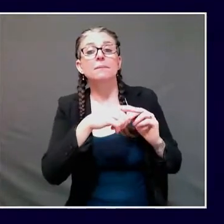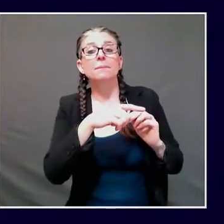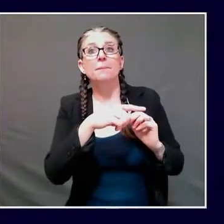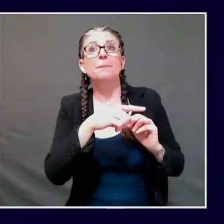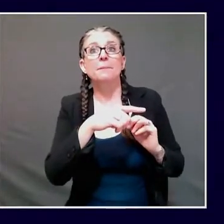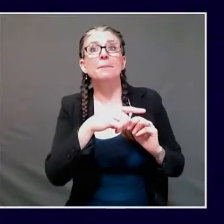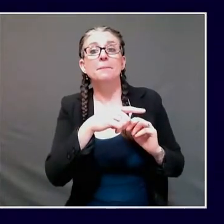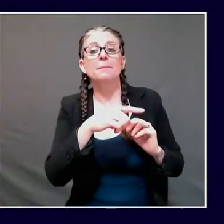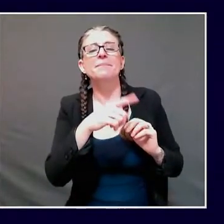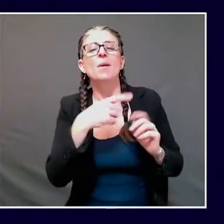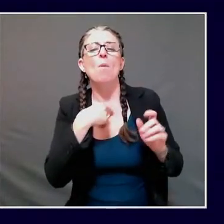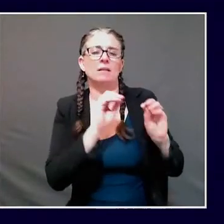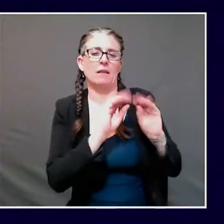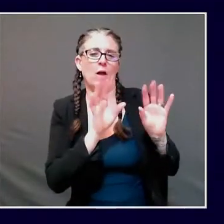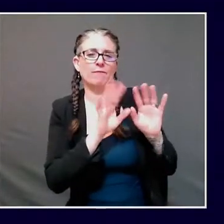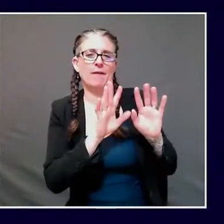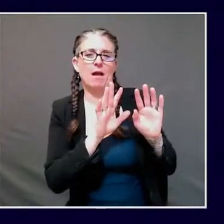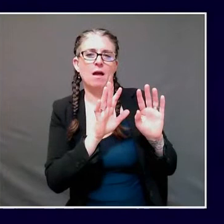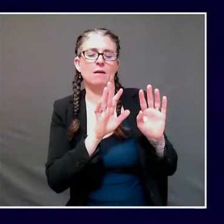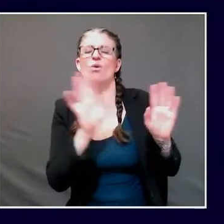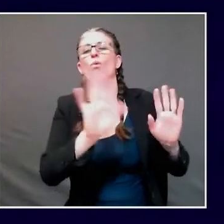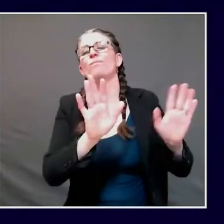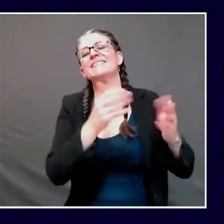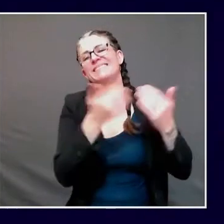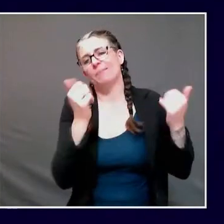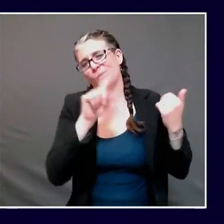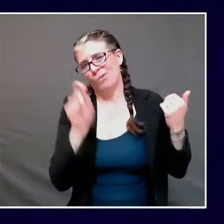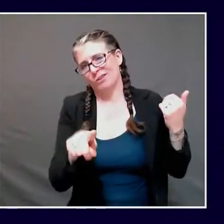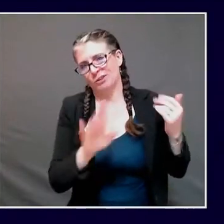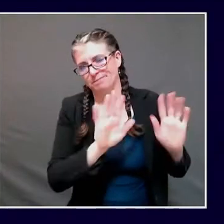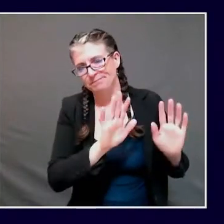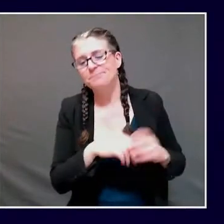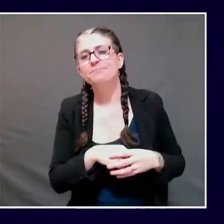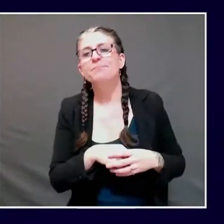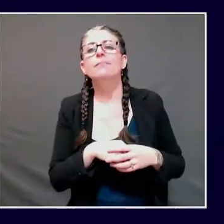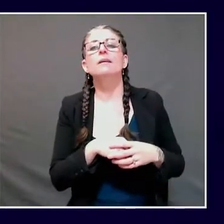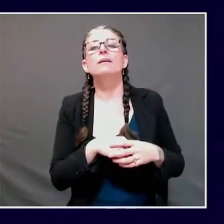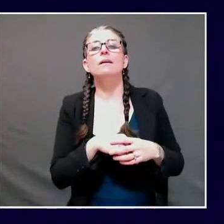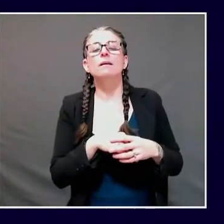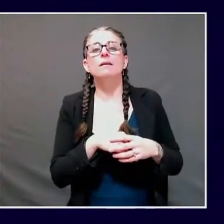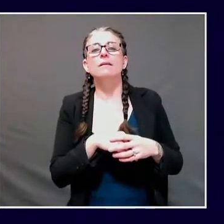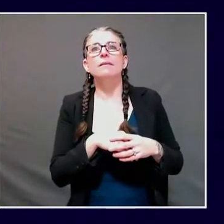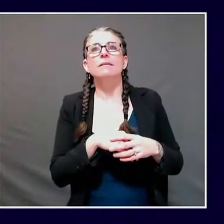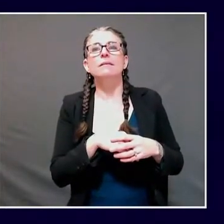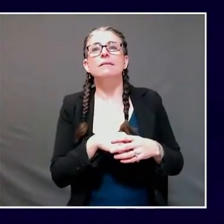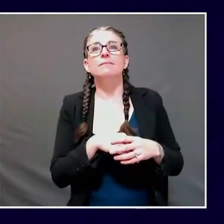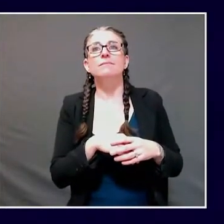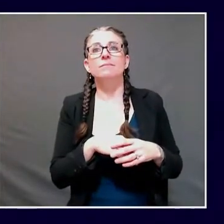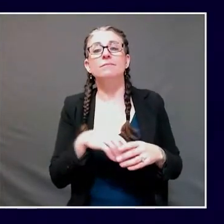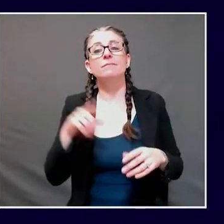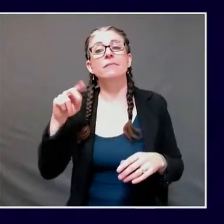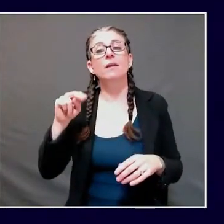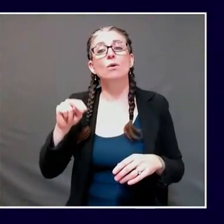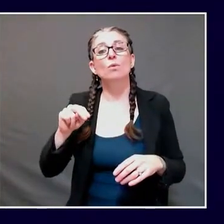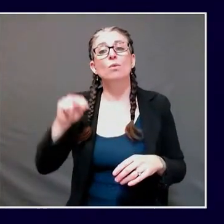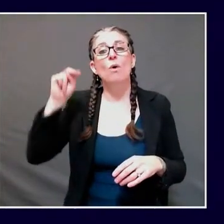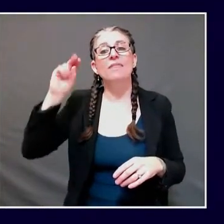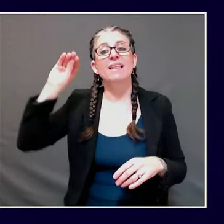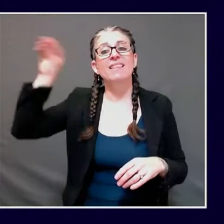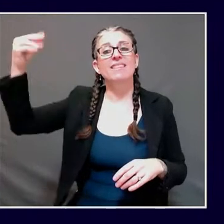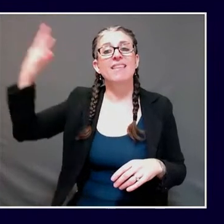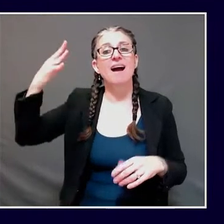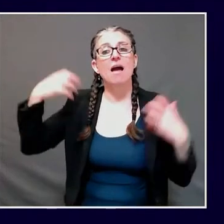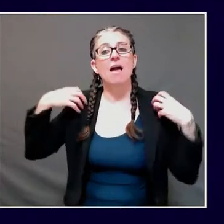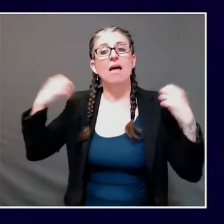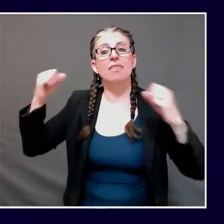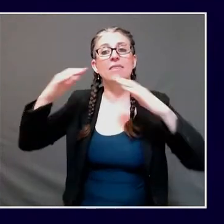or a separate question, is we received a statement from Northern Light Health that they lost a team member